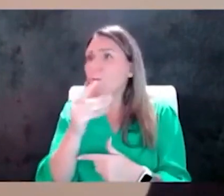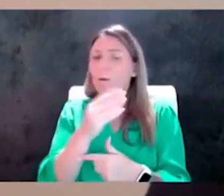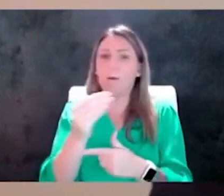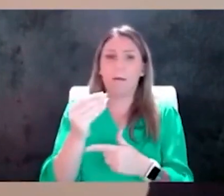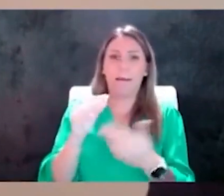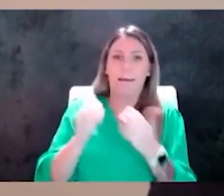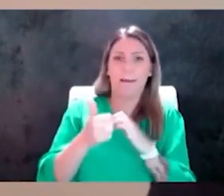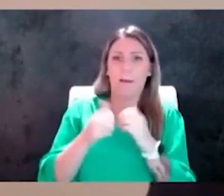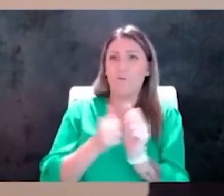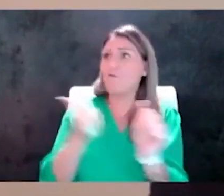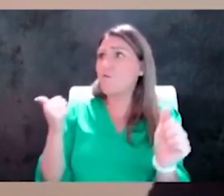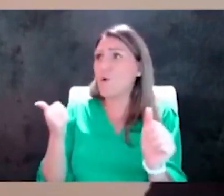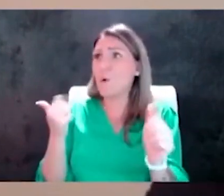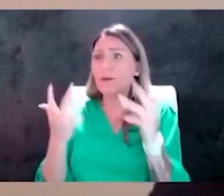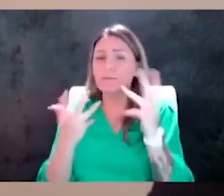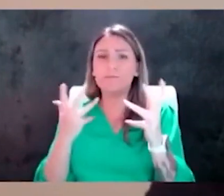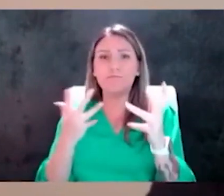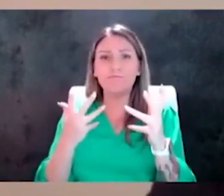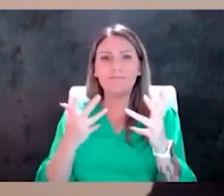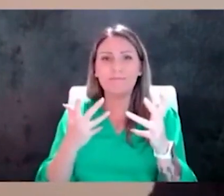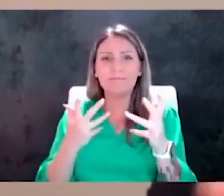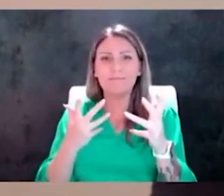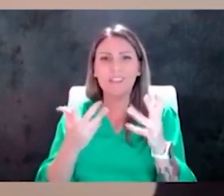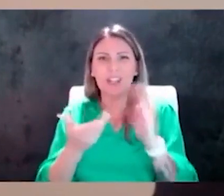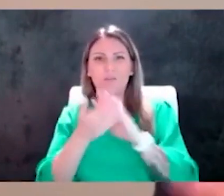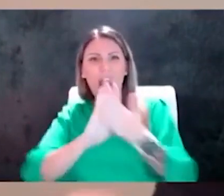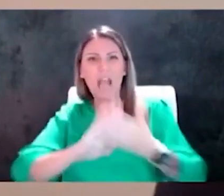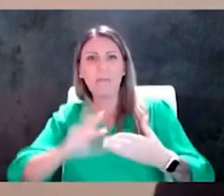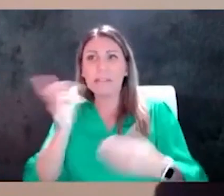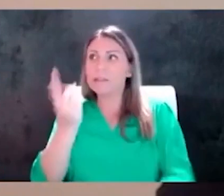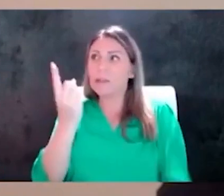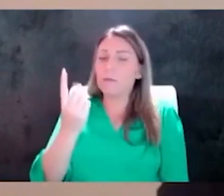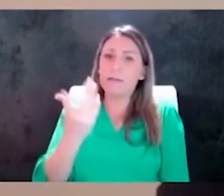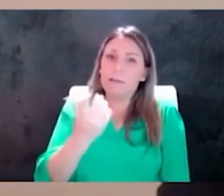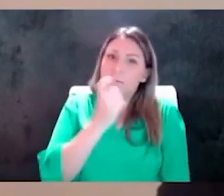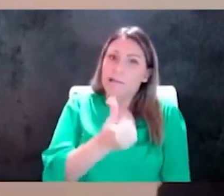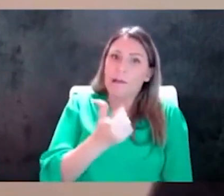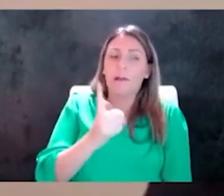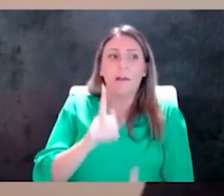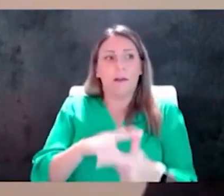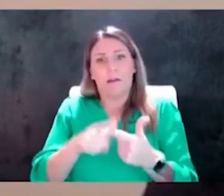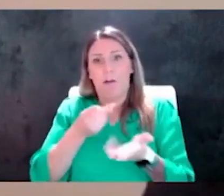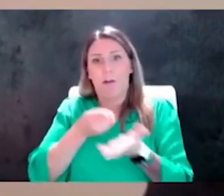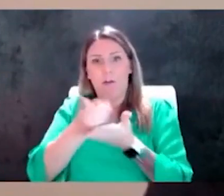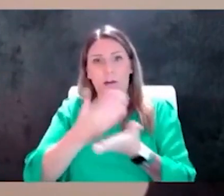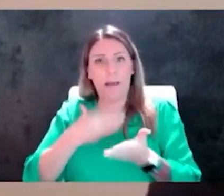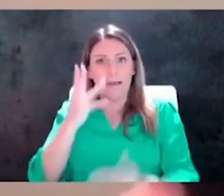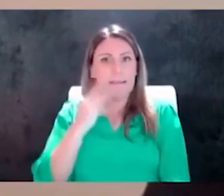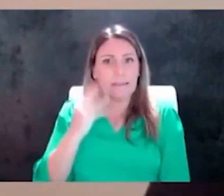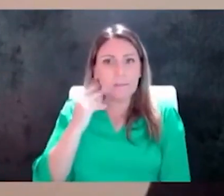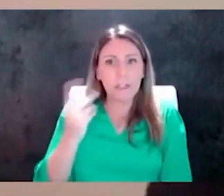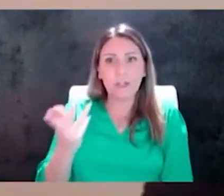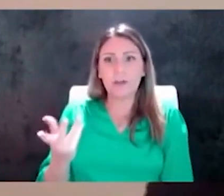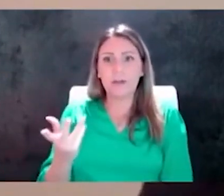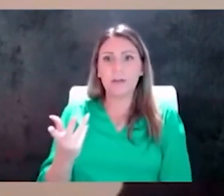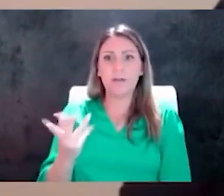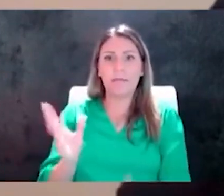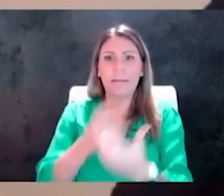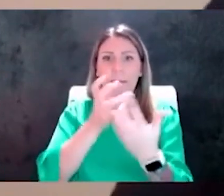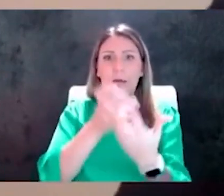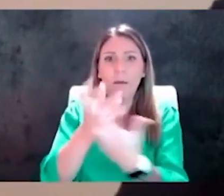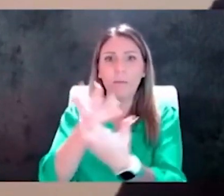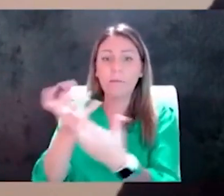avoid making this a thing that it doesn't need to be, while also being honest about my experience and getting, the accommodations that I might